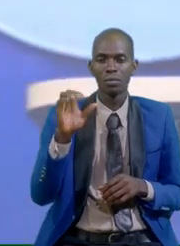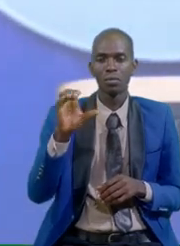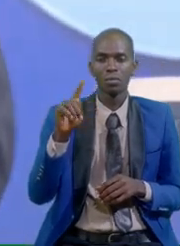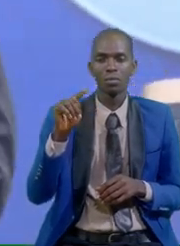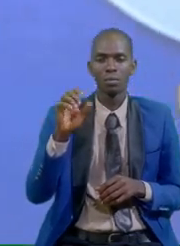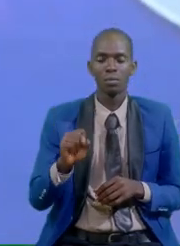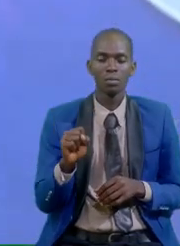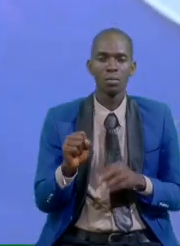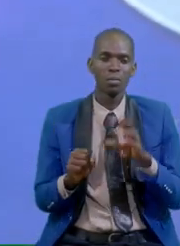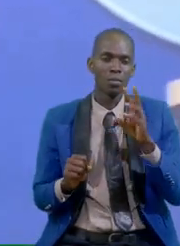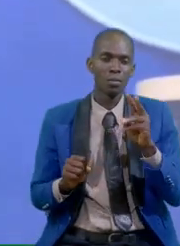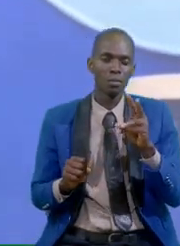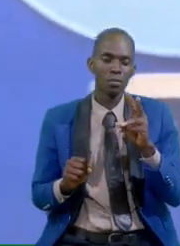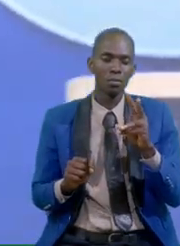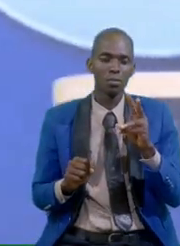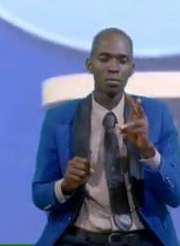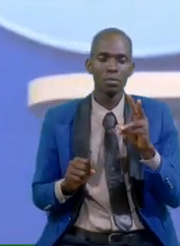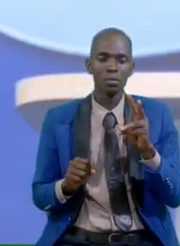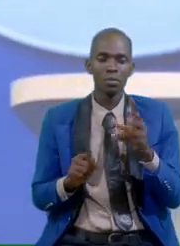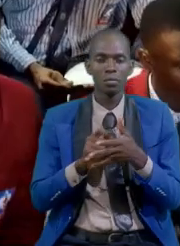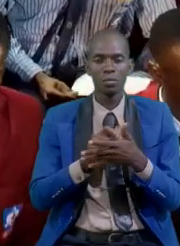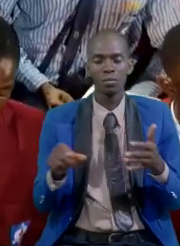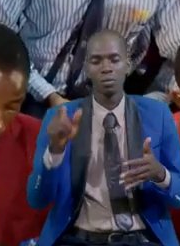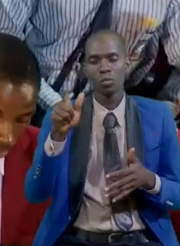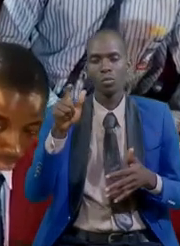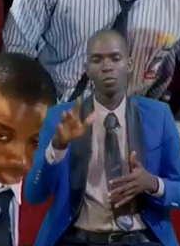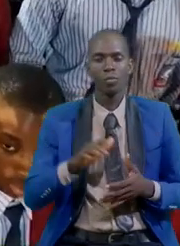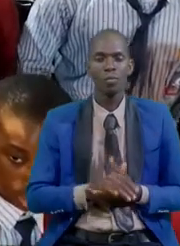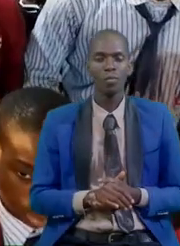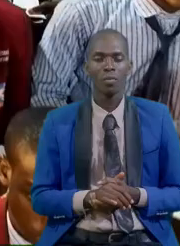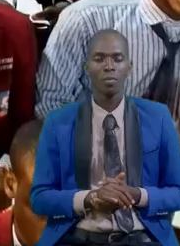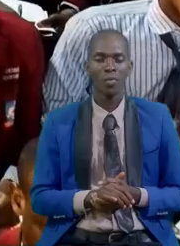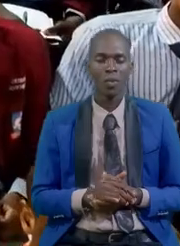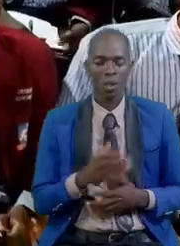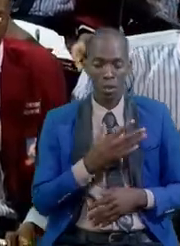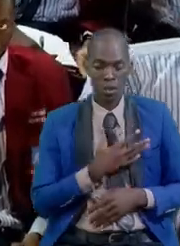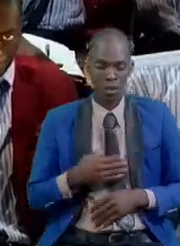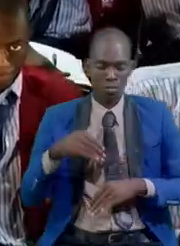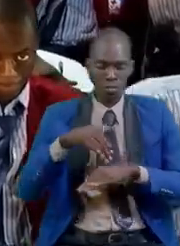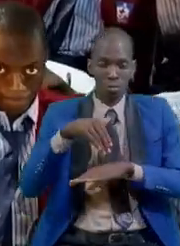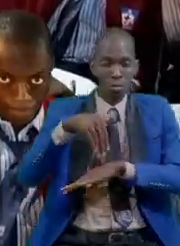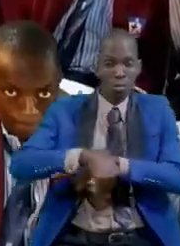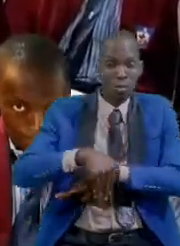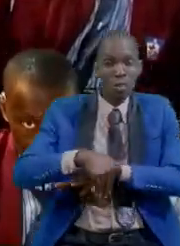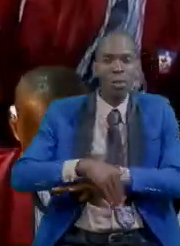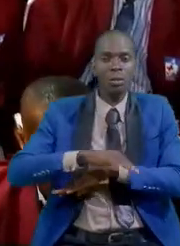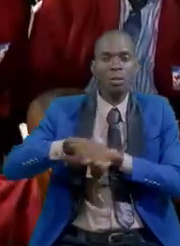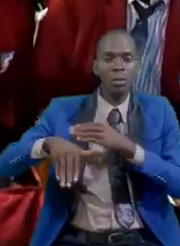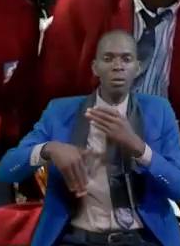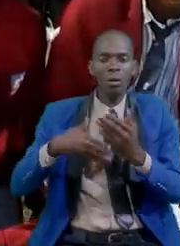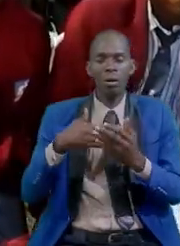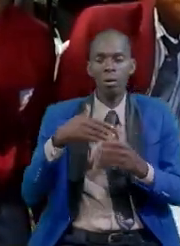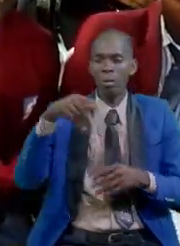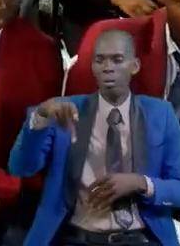chapter 16, verse 25. And at midnight, Paul and